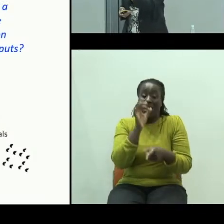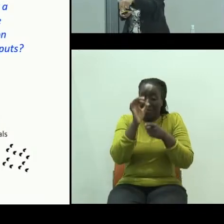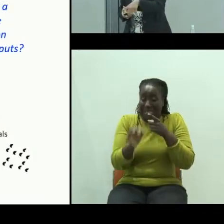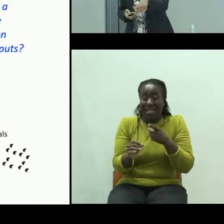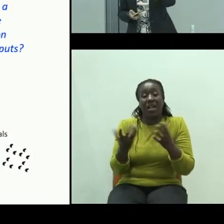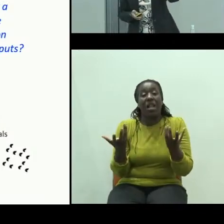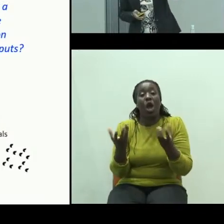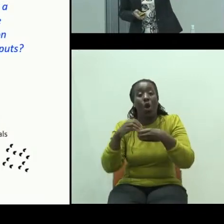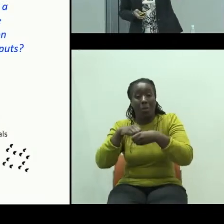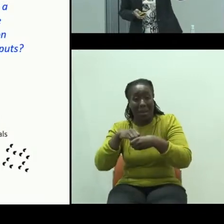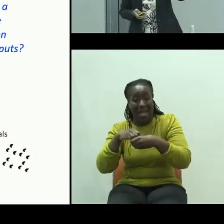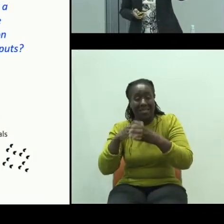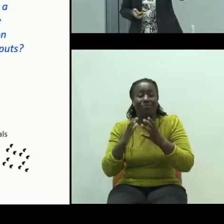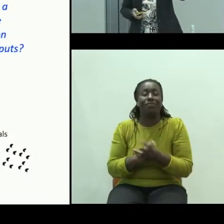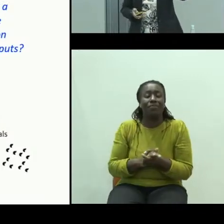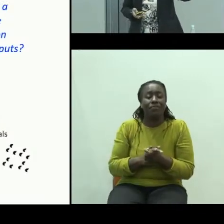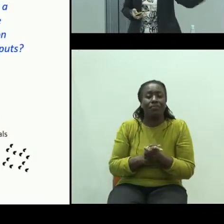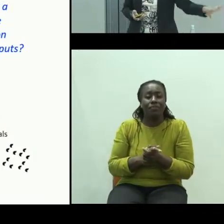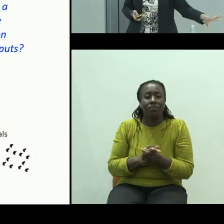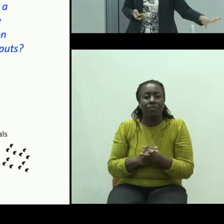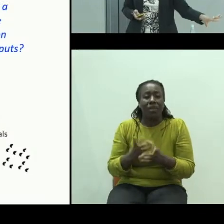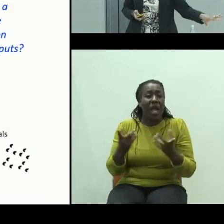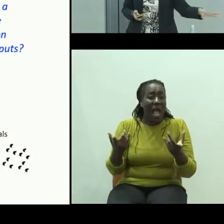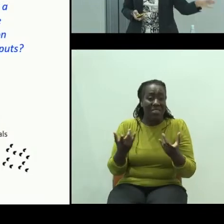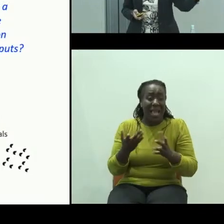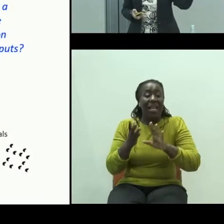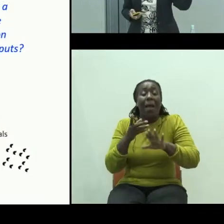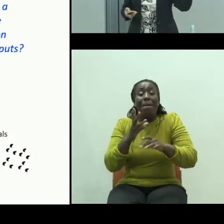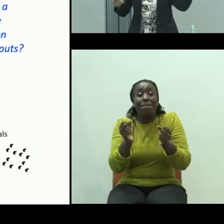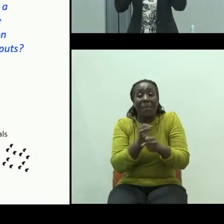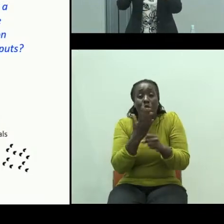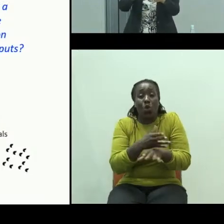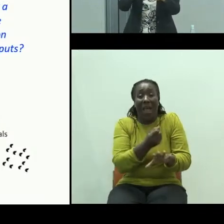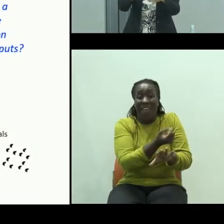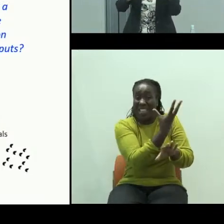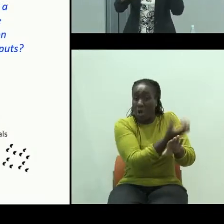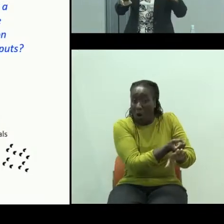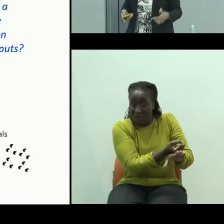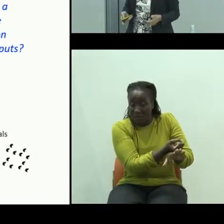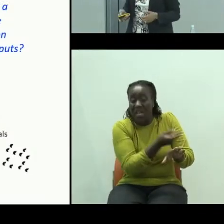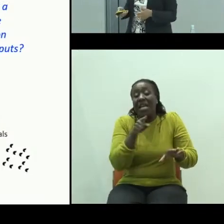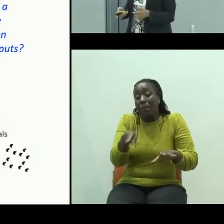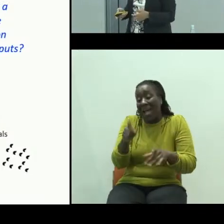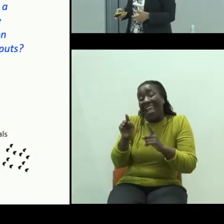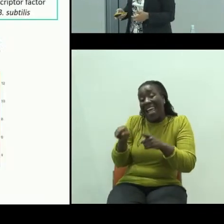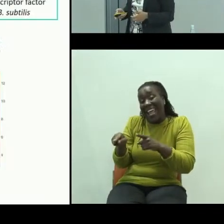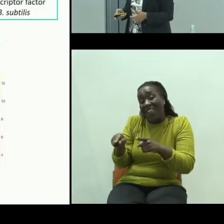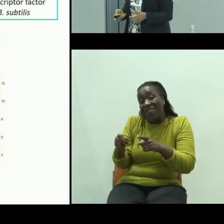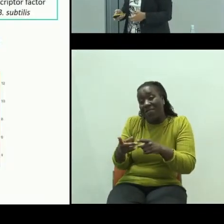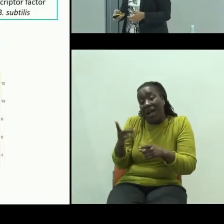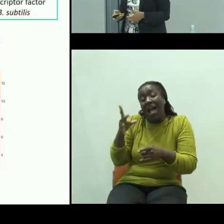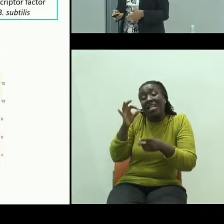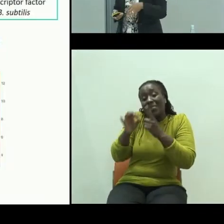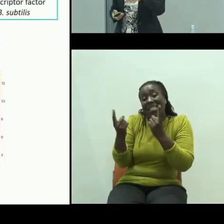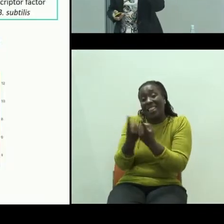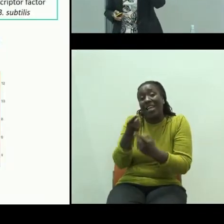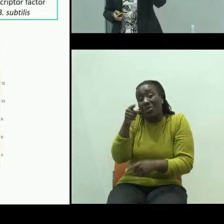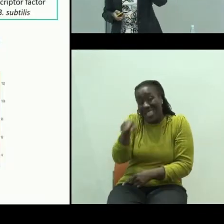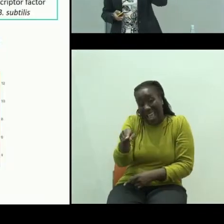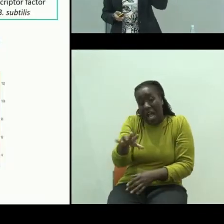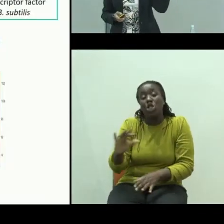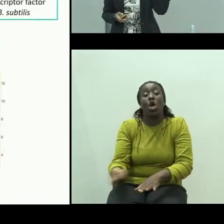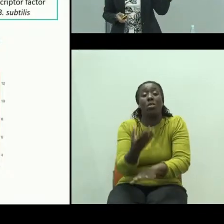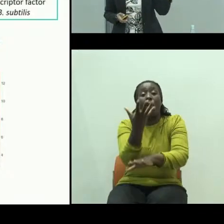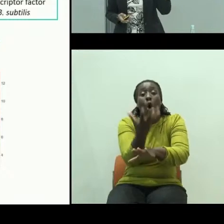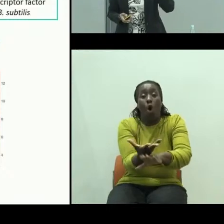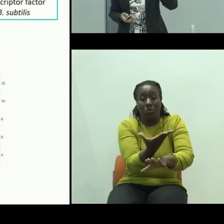its substrate was present, and leave everything off. And if both substrates were present, turn both of them on. So just